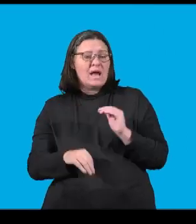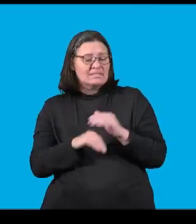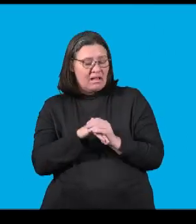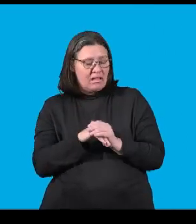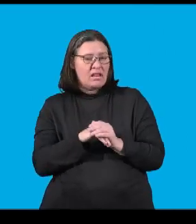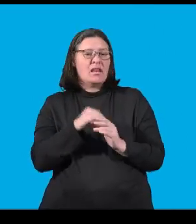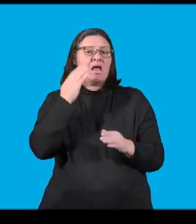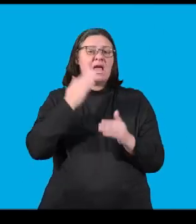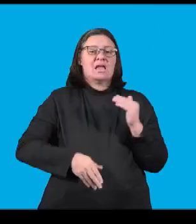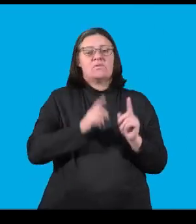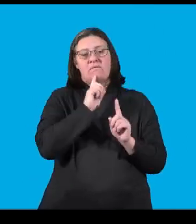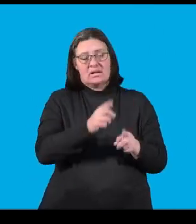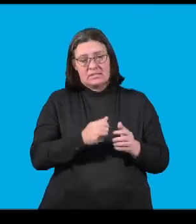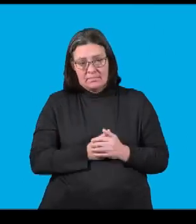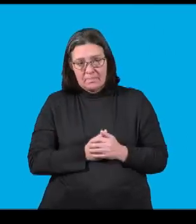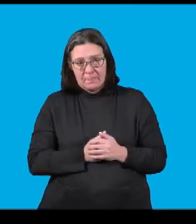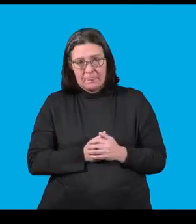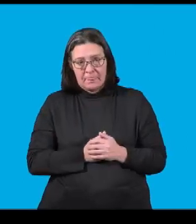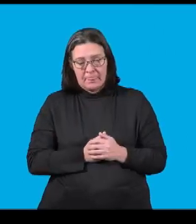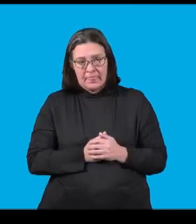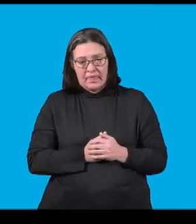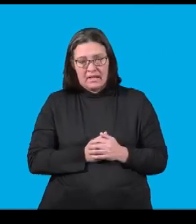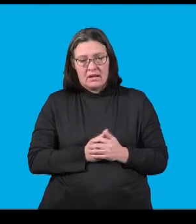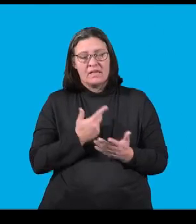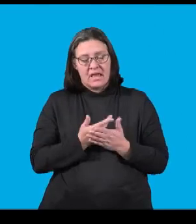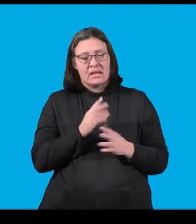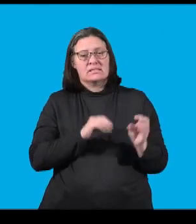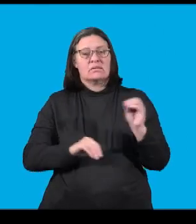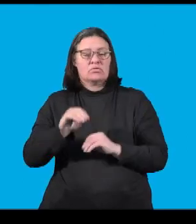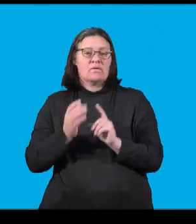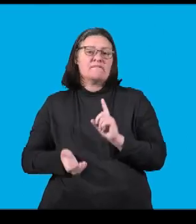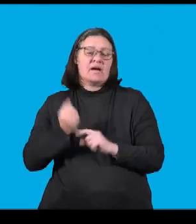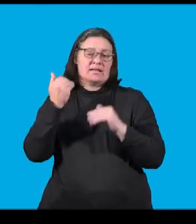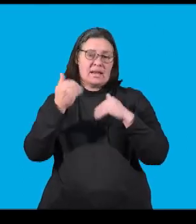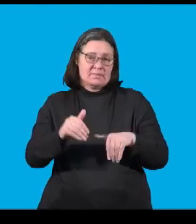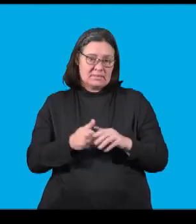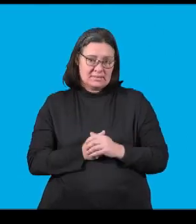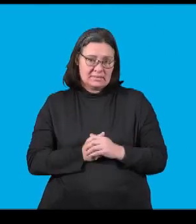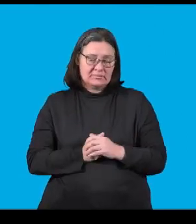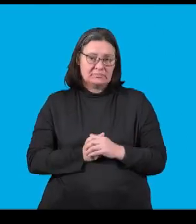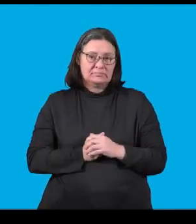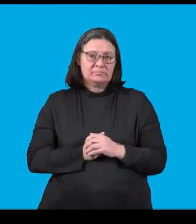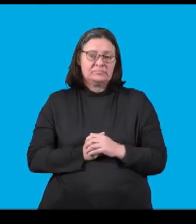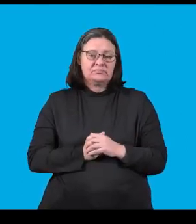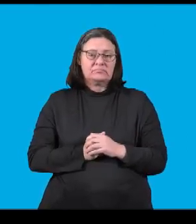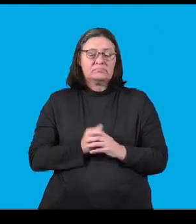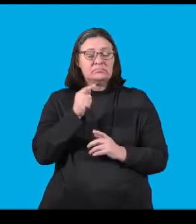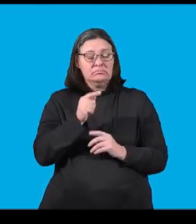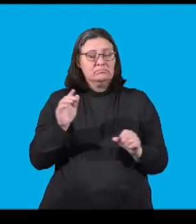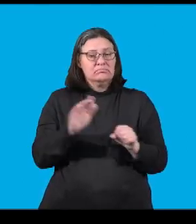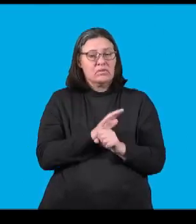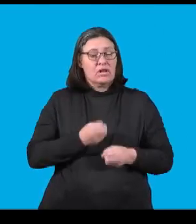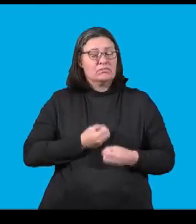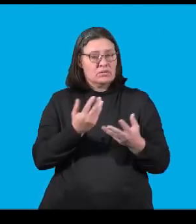we get right to the end where we find the answer and substitute to find the limit as h approaches 0. This